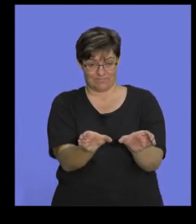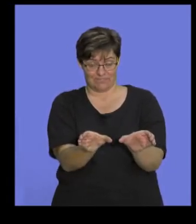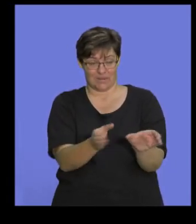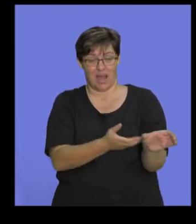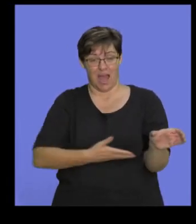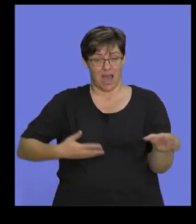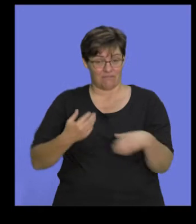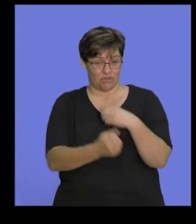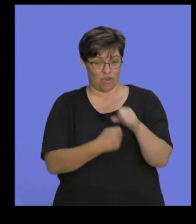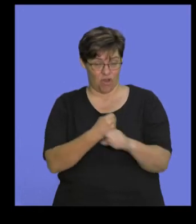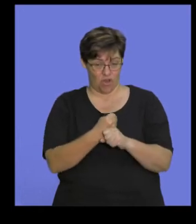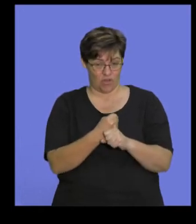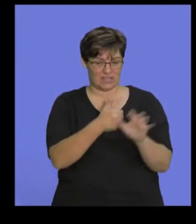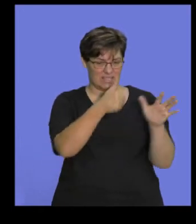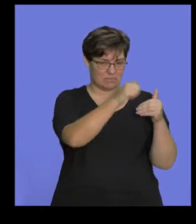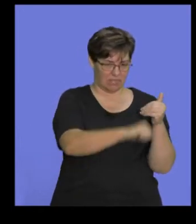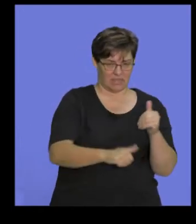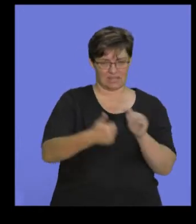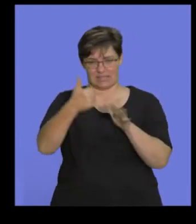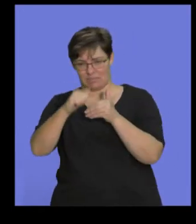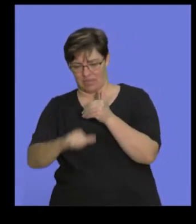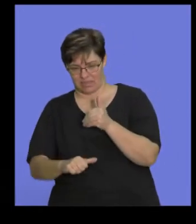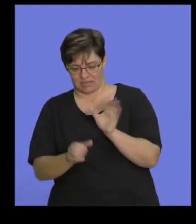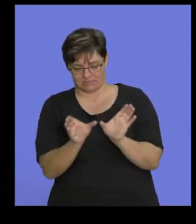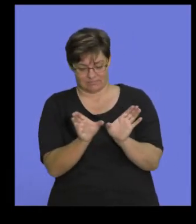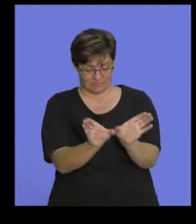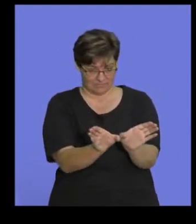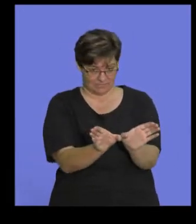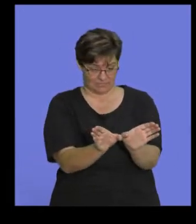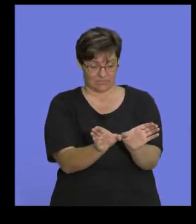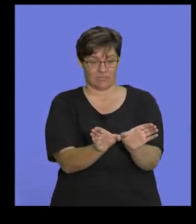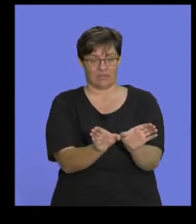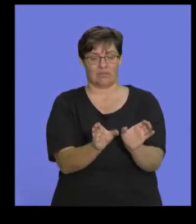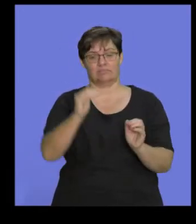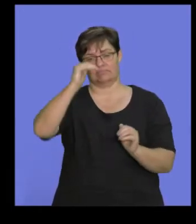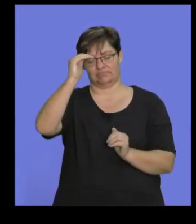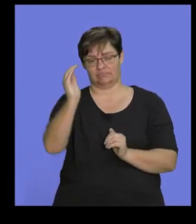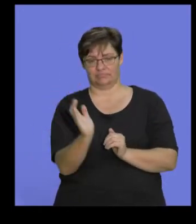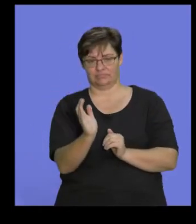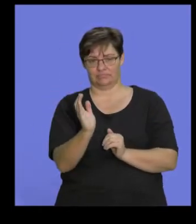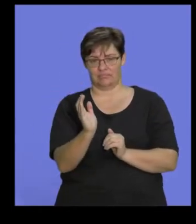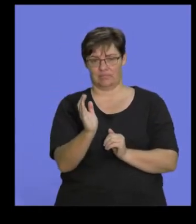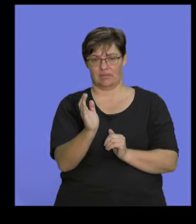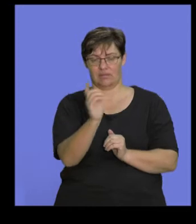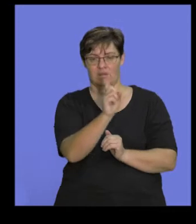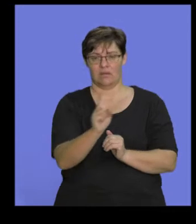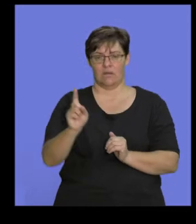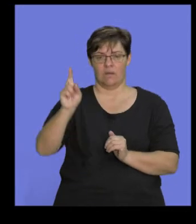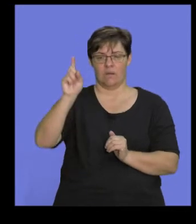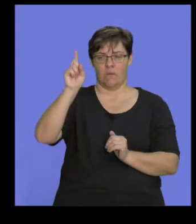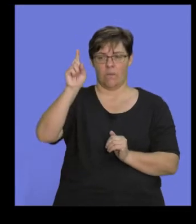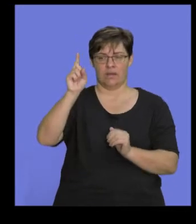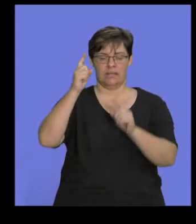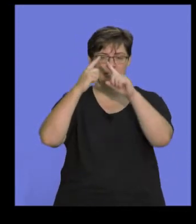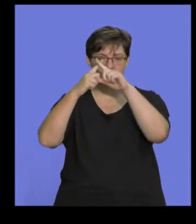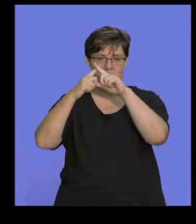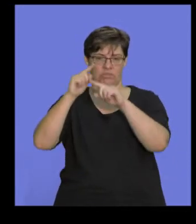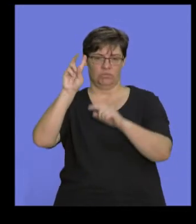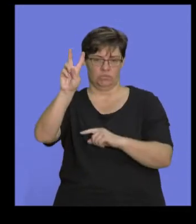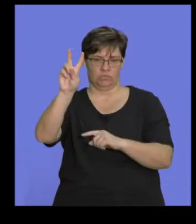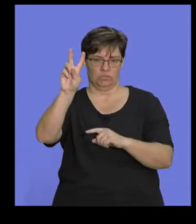semi-annualities, that if we may call it that, meaning every 6 months. And then at the top here it will be 1 multiplied